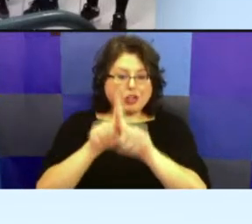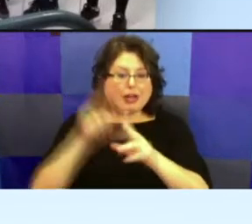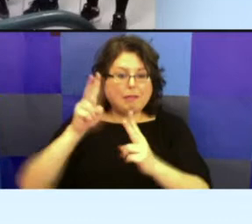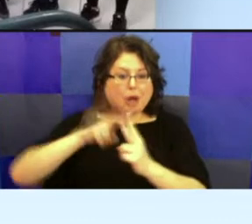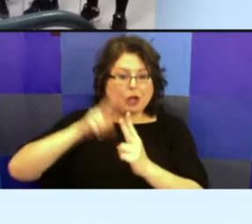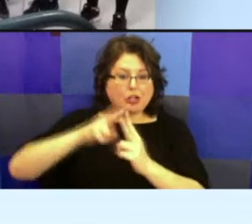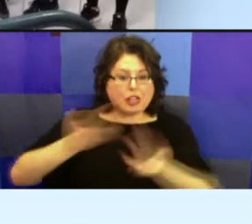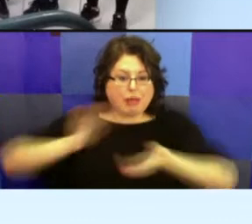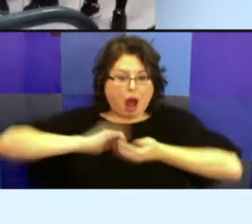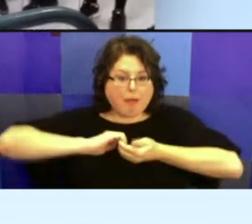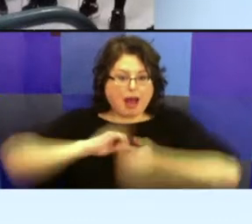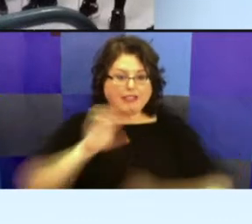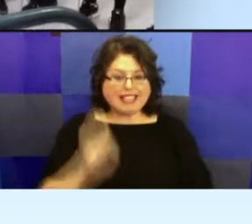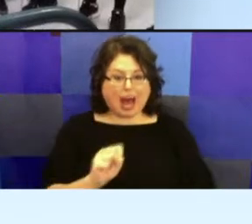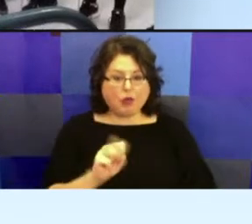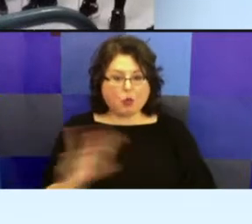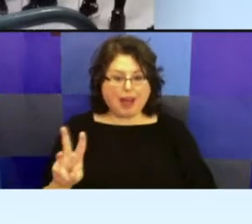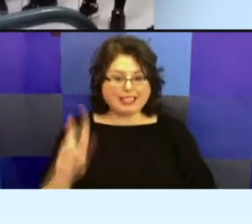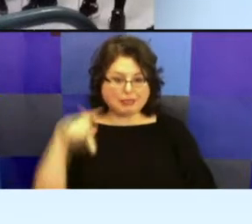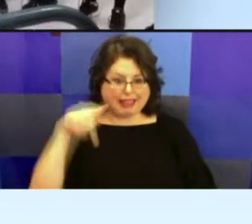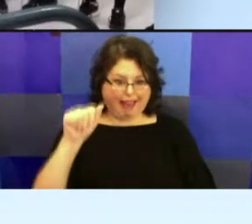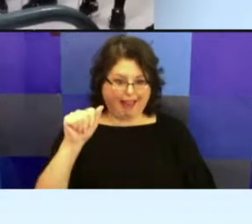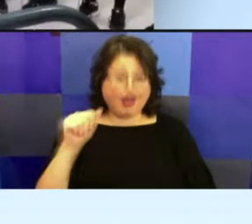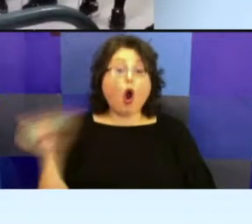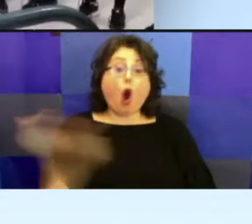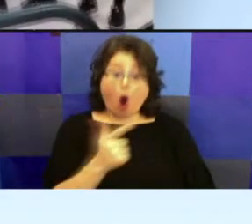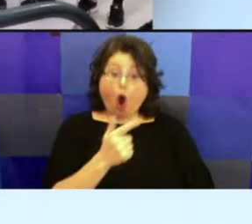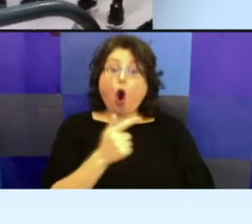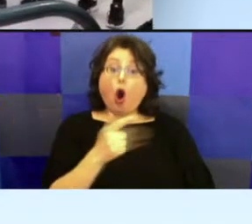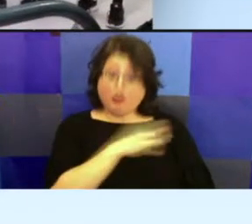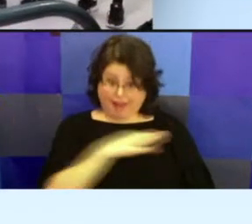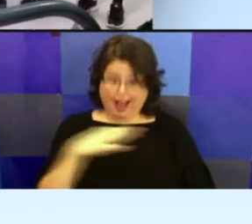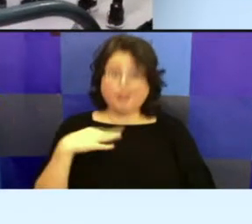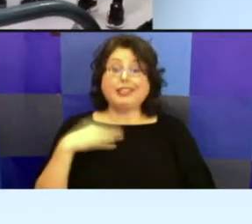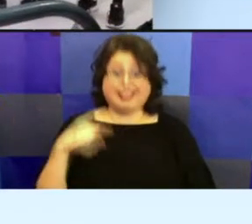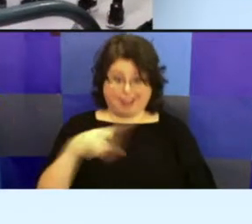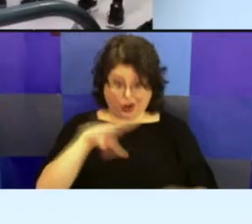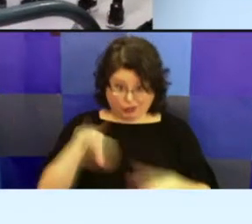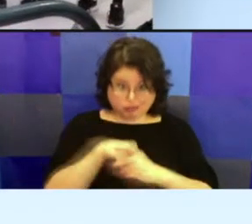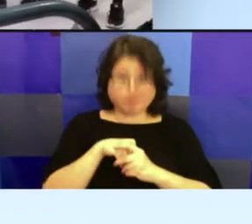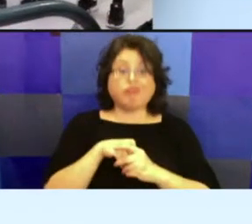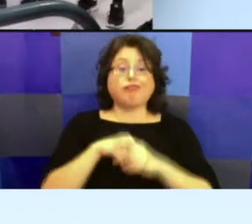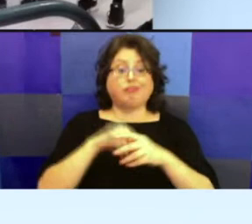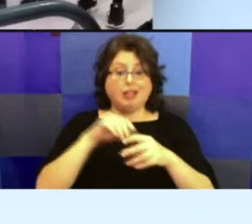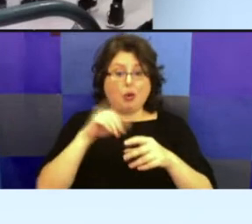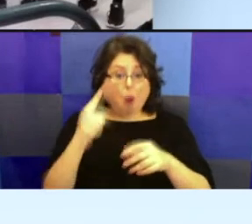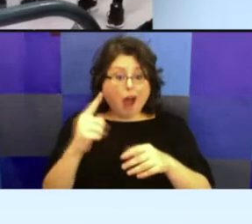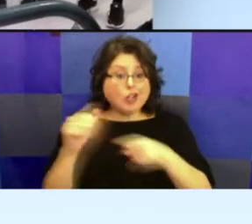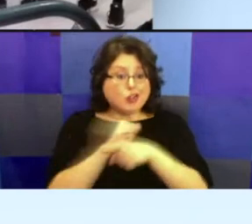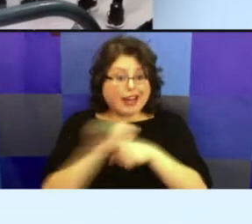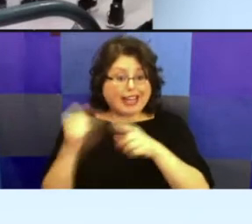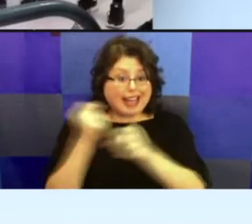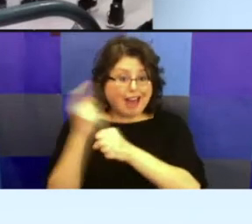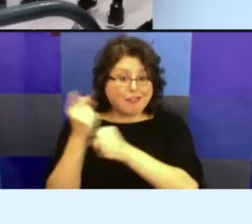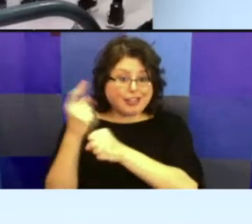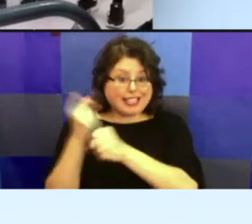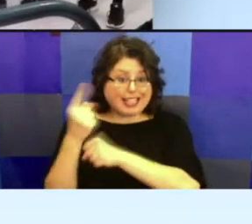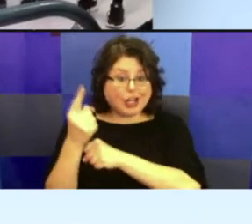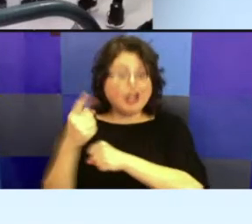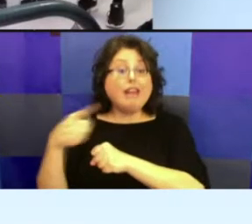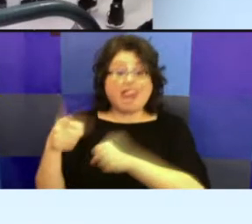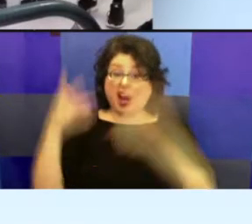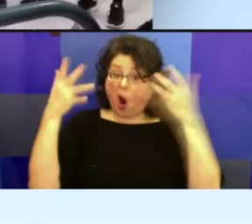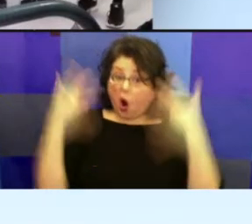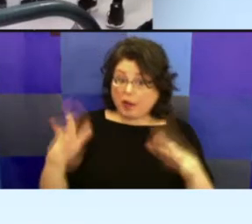Pennsylvania. All faculty and staff mentors are required to engage in at least one training per year. And so those who had already gone